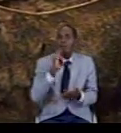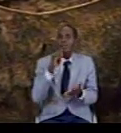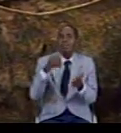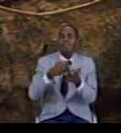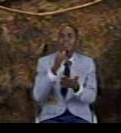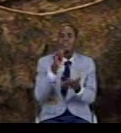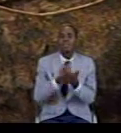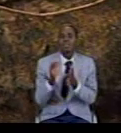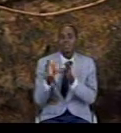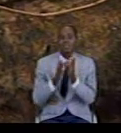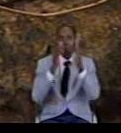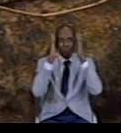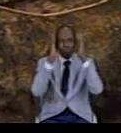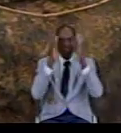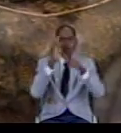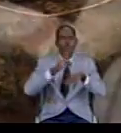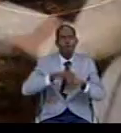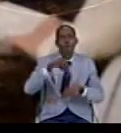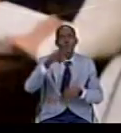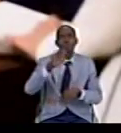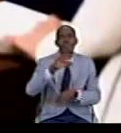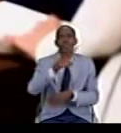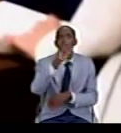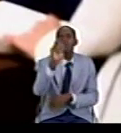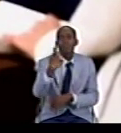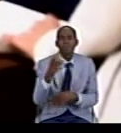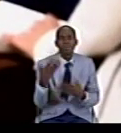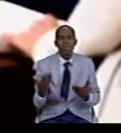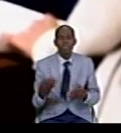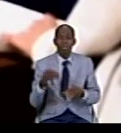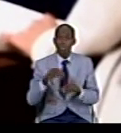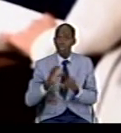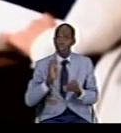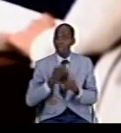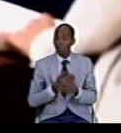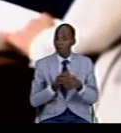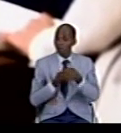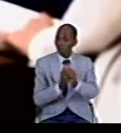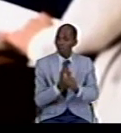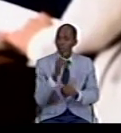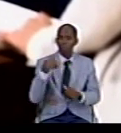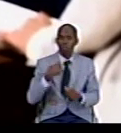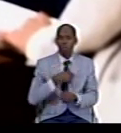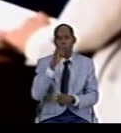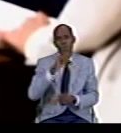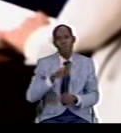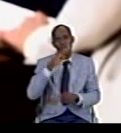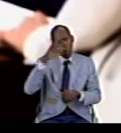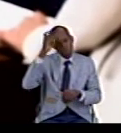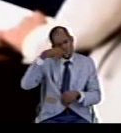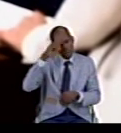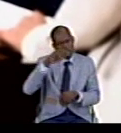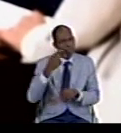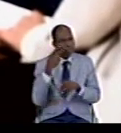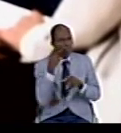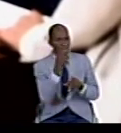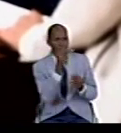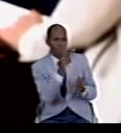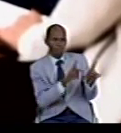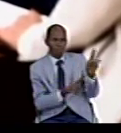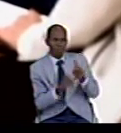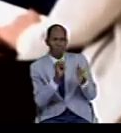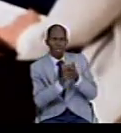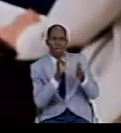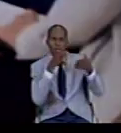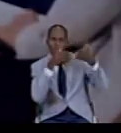Jesus concentrated on Simon Peter? In our follow-up, we need to be very wise. You see, in follow-up, you see the people that are